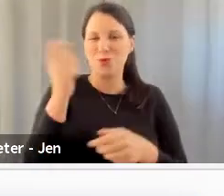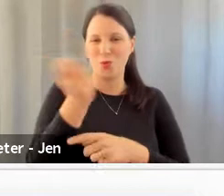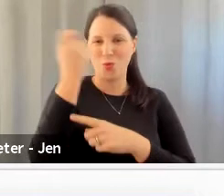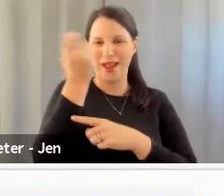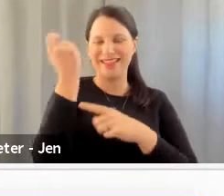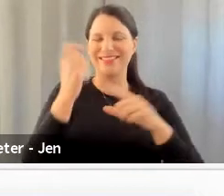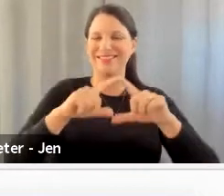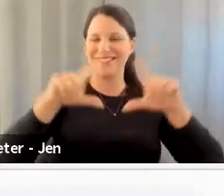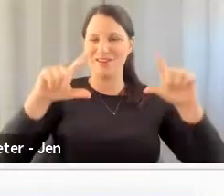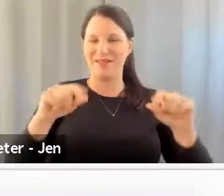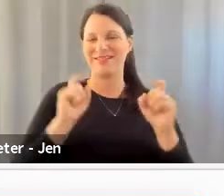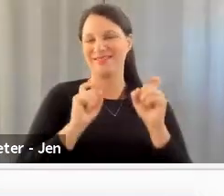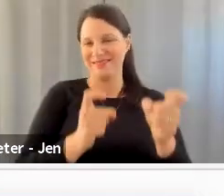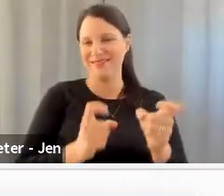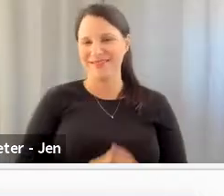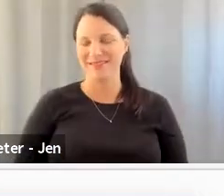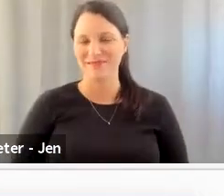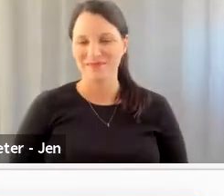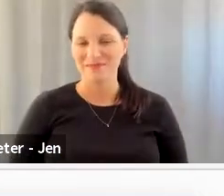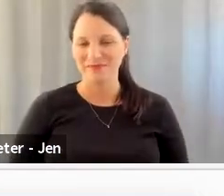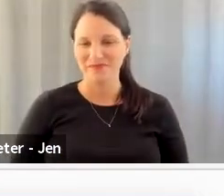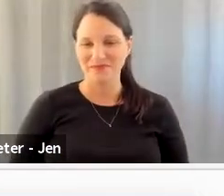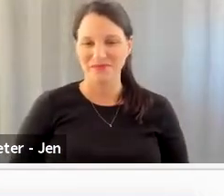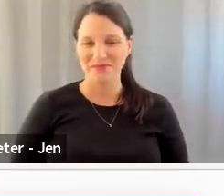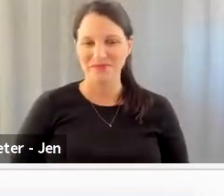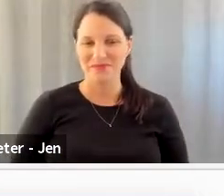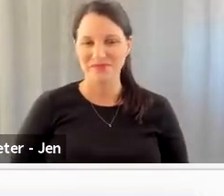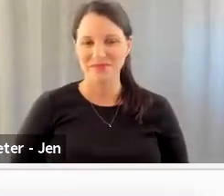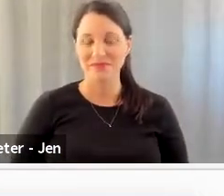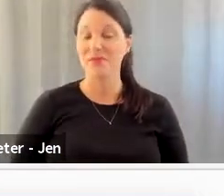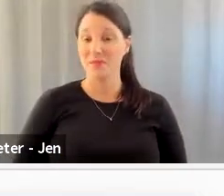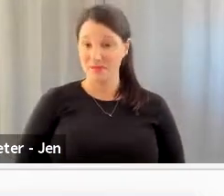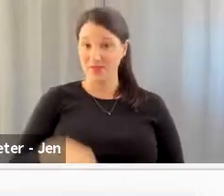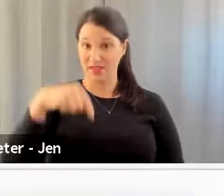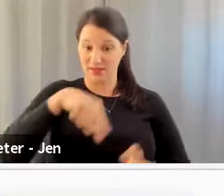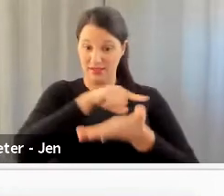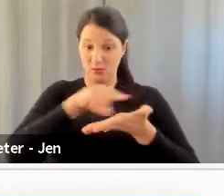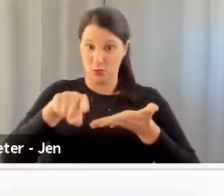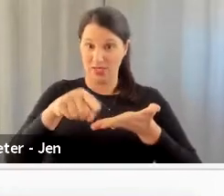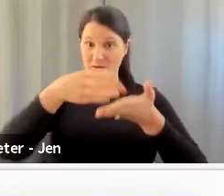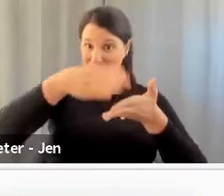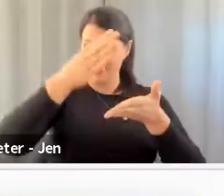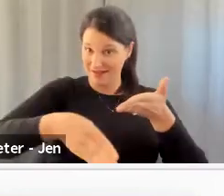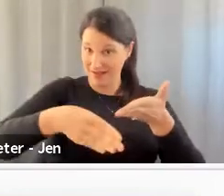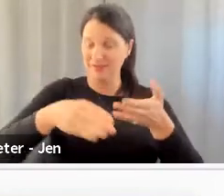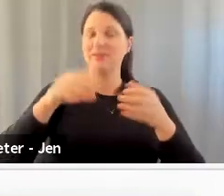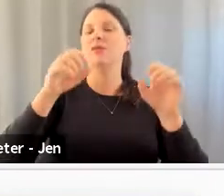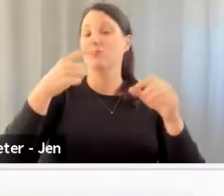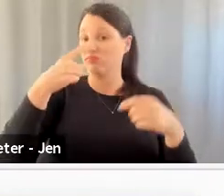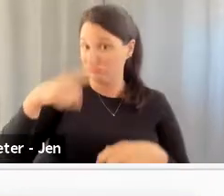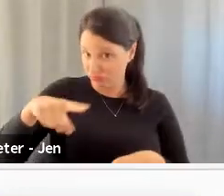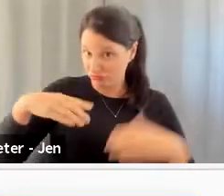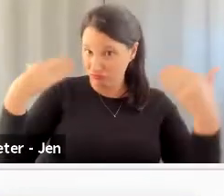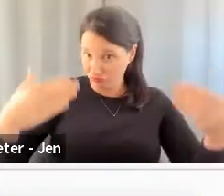you guys as well. And at the end of the week, we invite you guys to complete the survey as well for a chance to win a gift card. If you